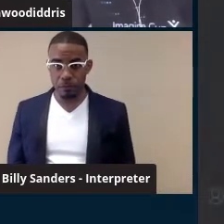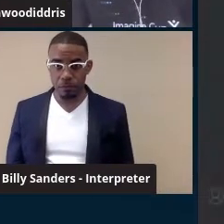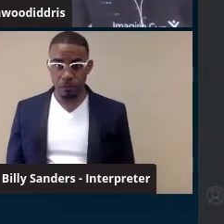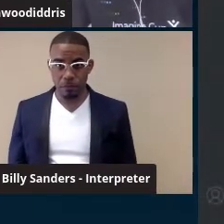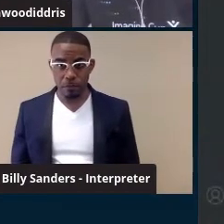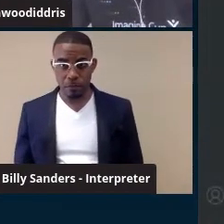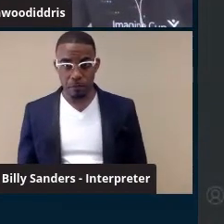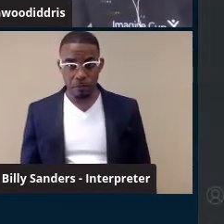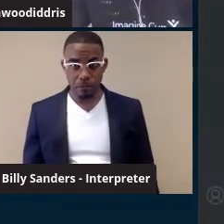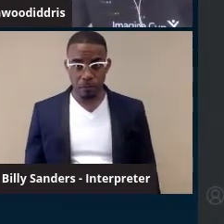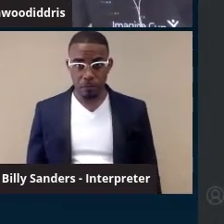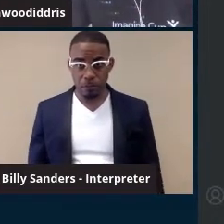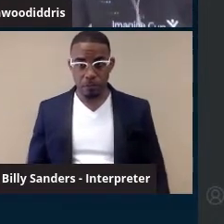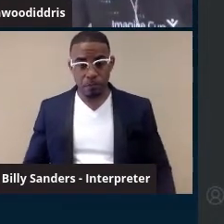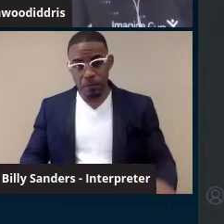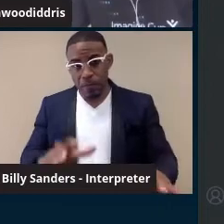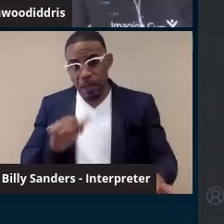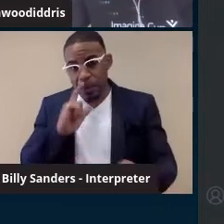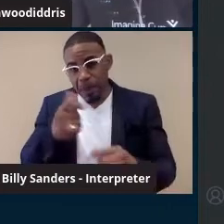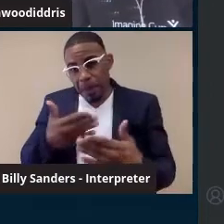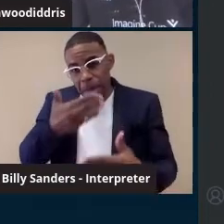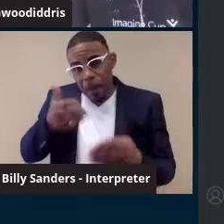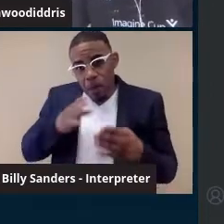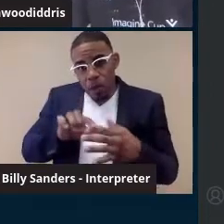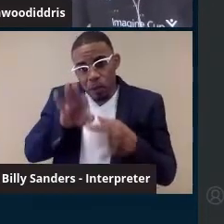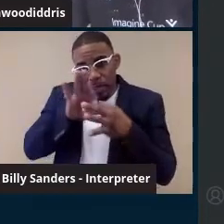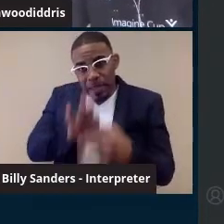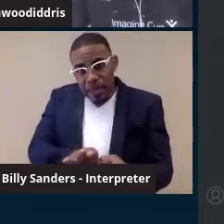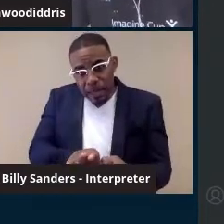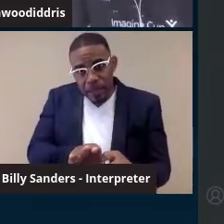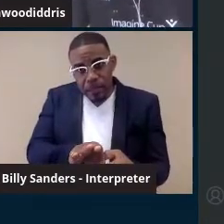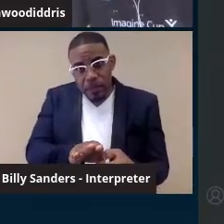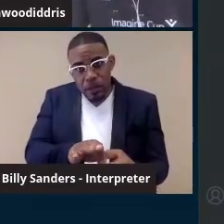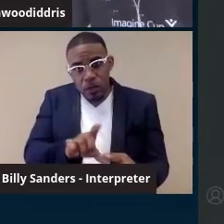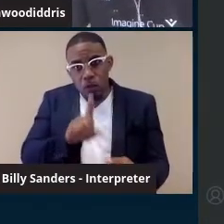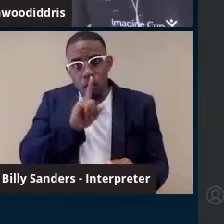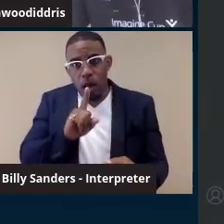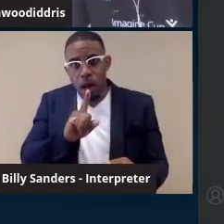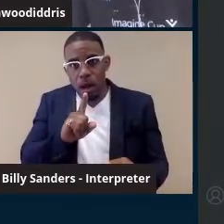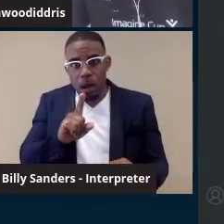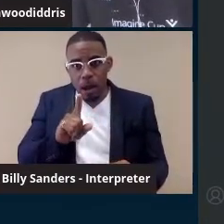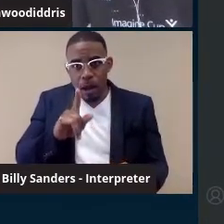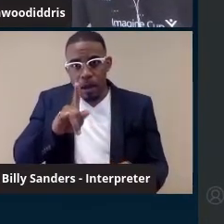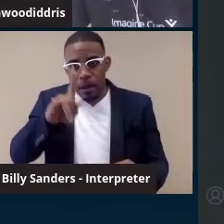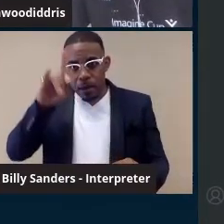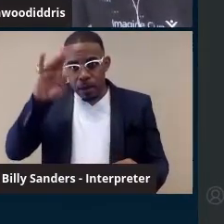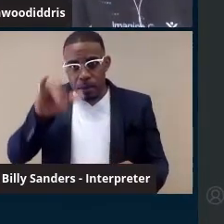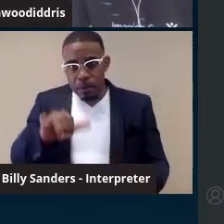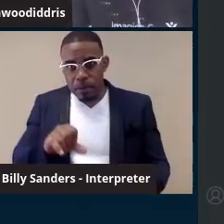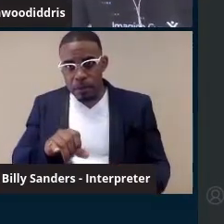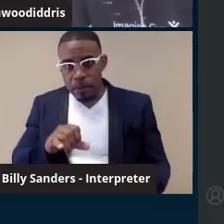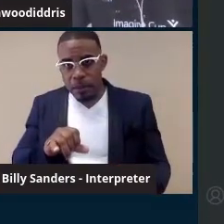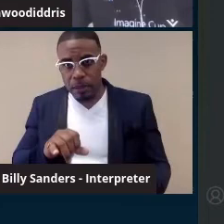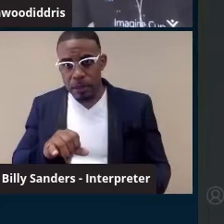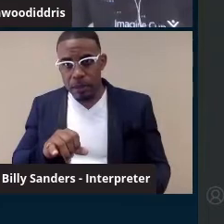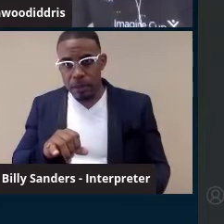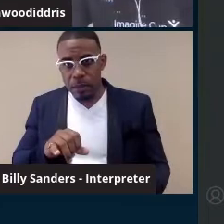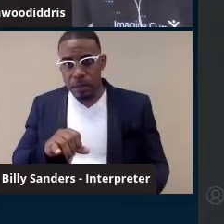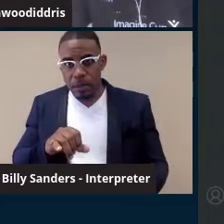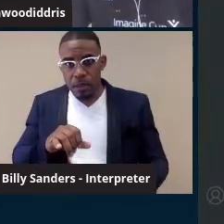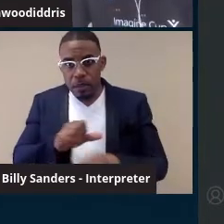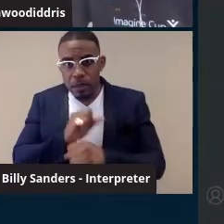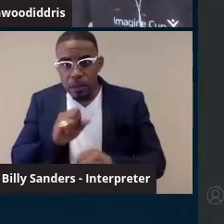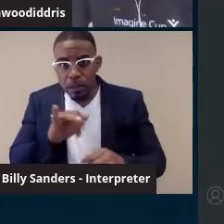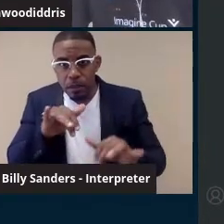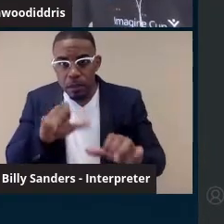And this is probably not going to be the best way to connect, to put your URI, your endpoint in your application, but this